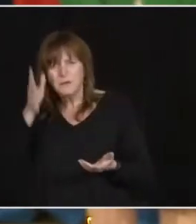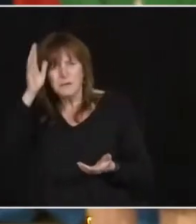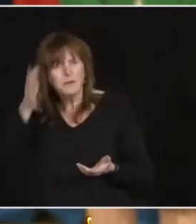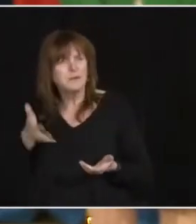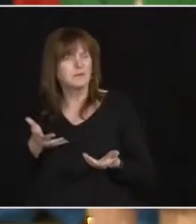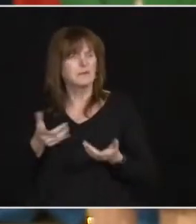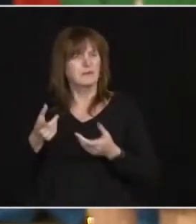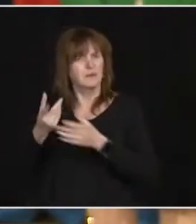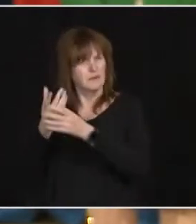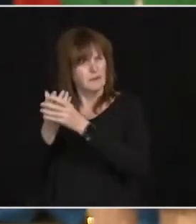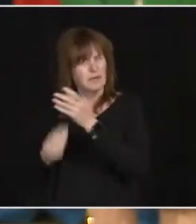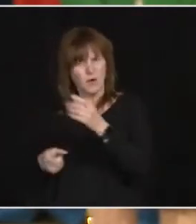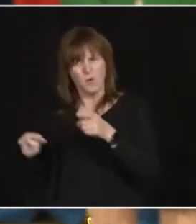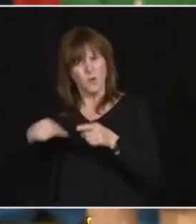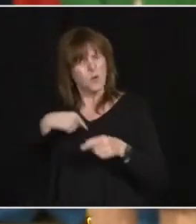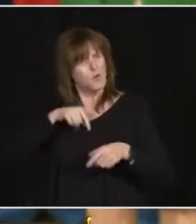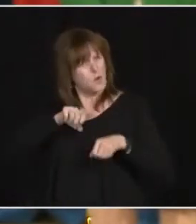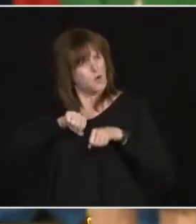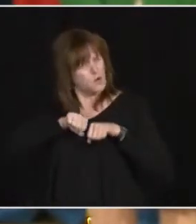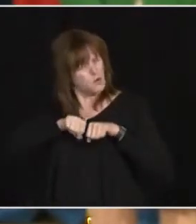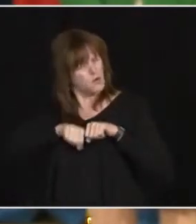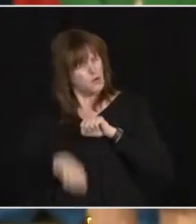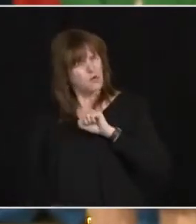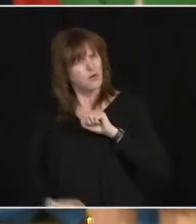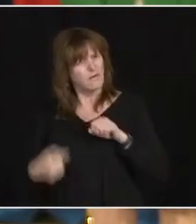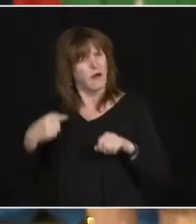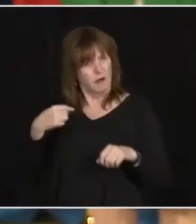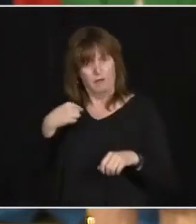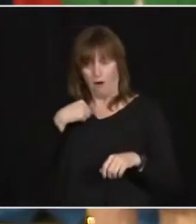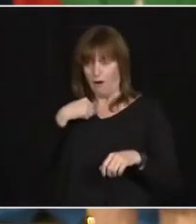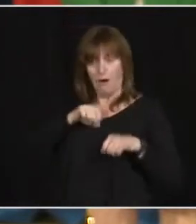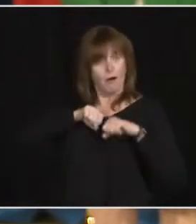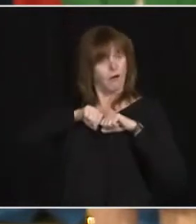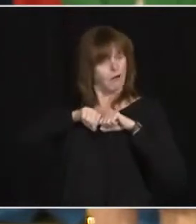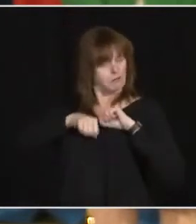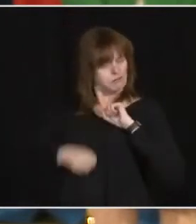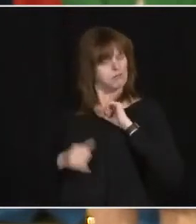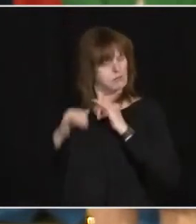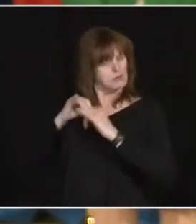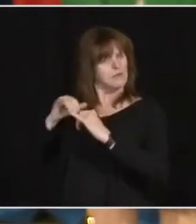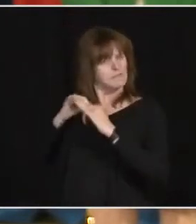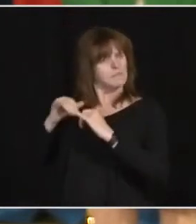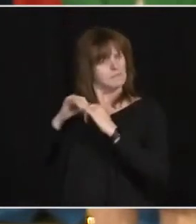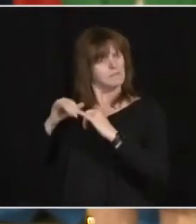right now. And I grieve with you. I know that people